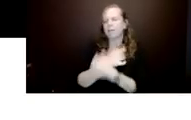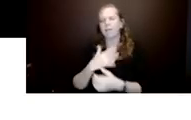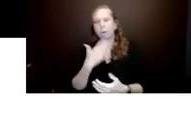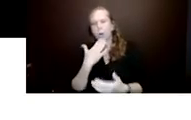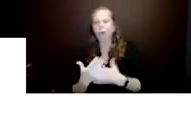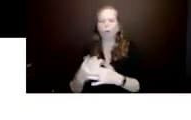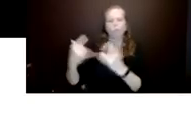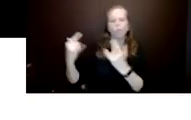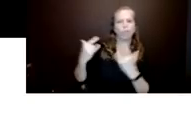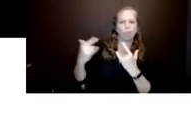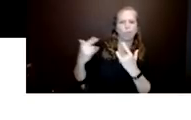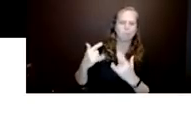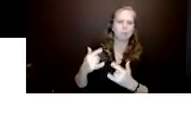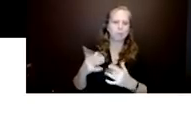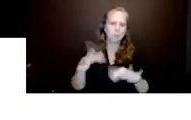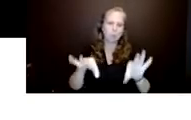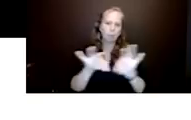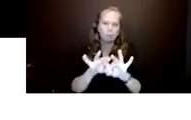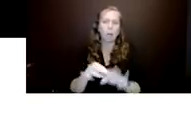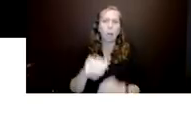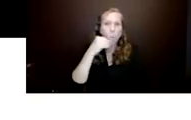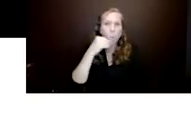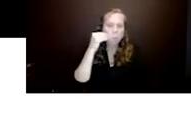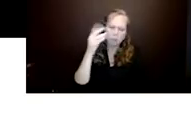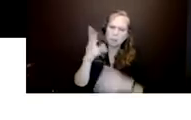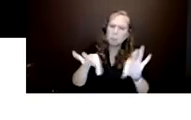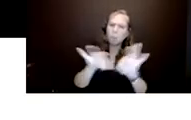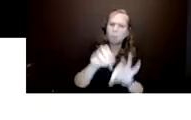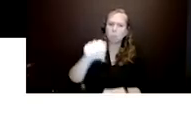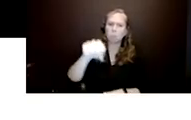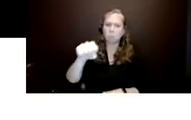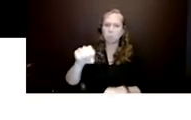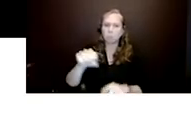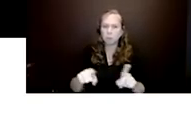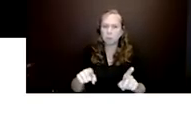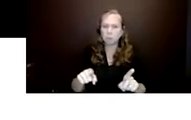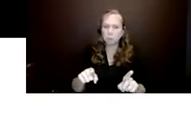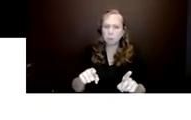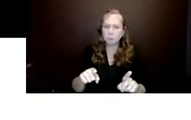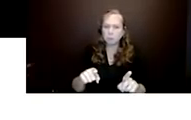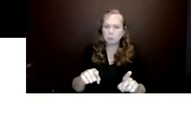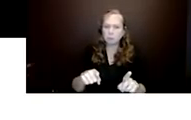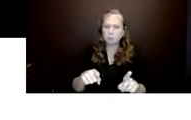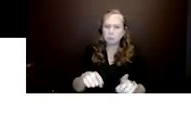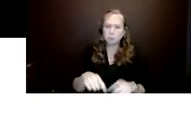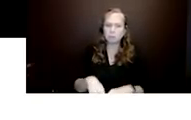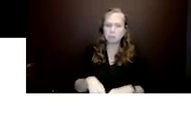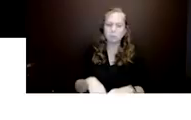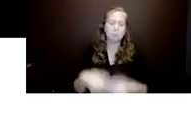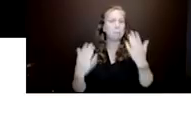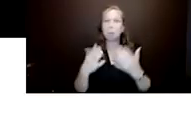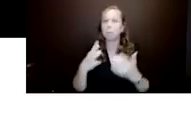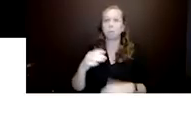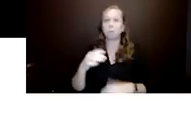community. So that time is important, and it might seem like that social emotional piece is something that maybe you don't have to get